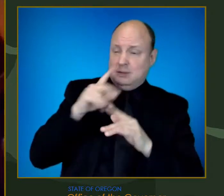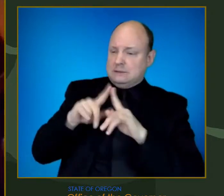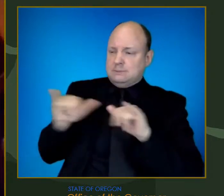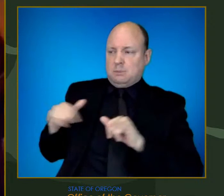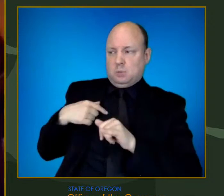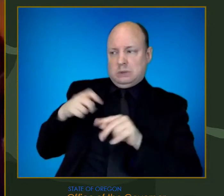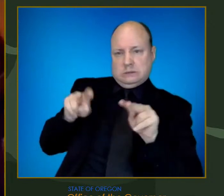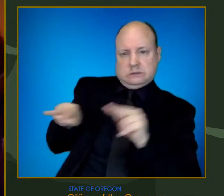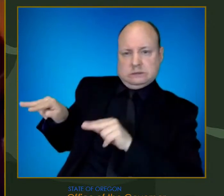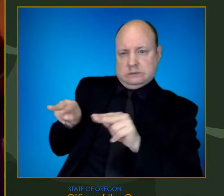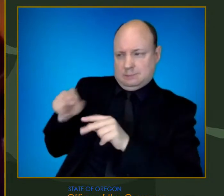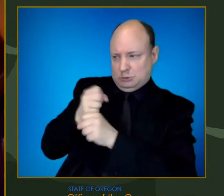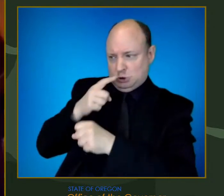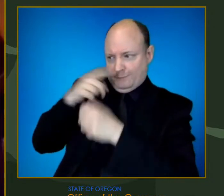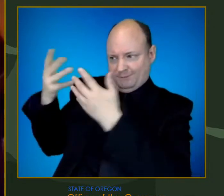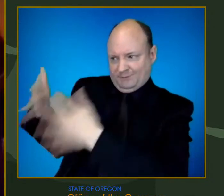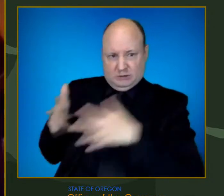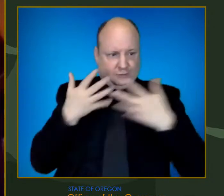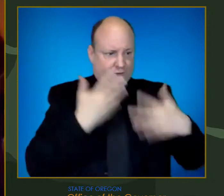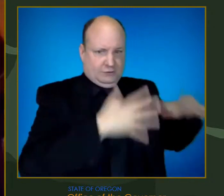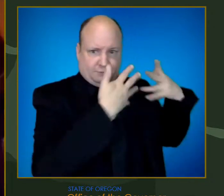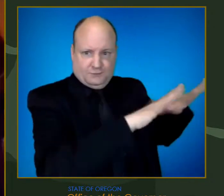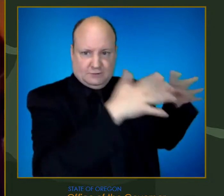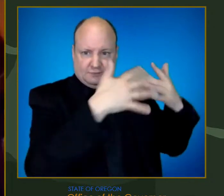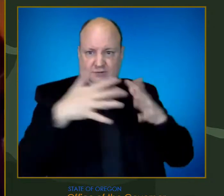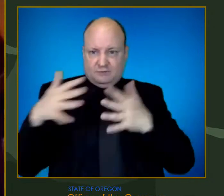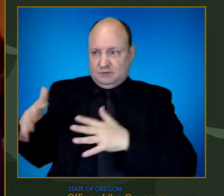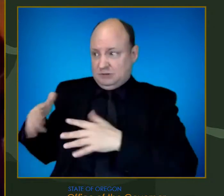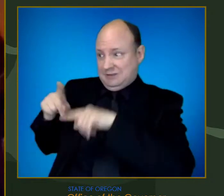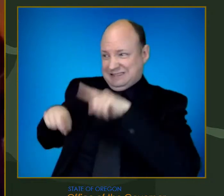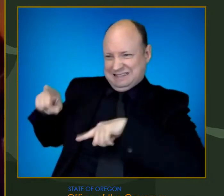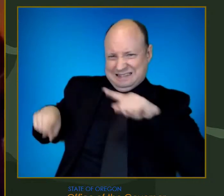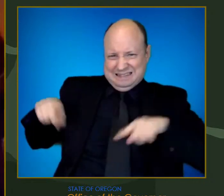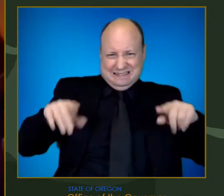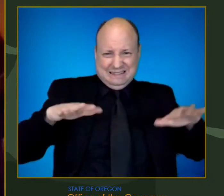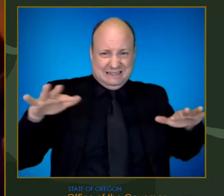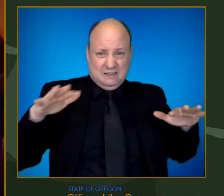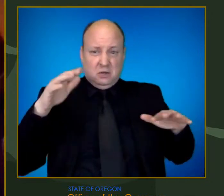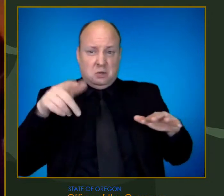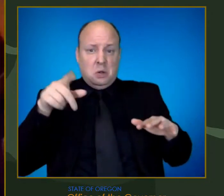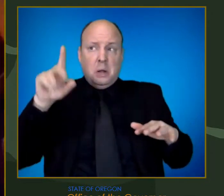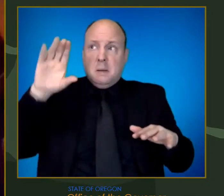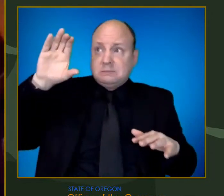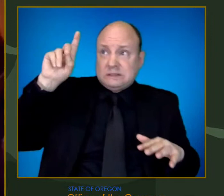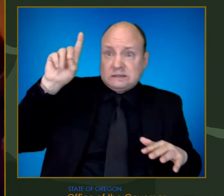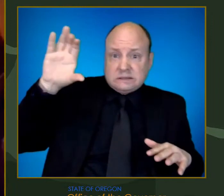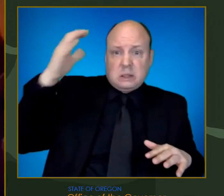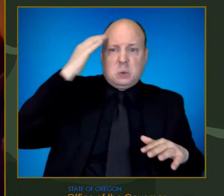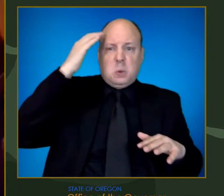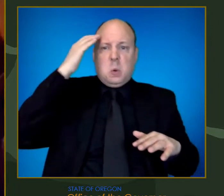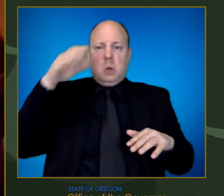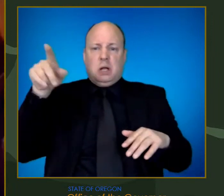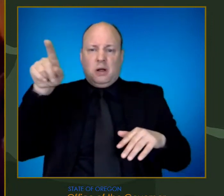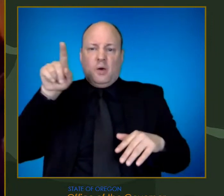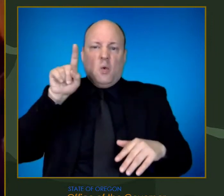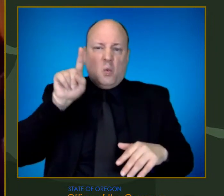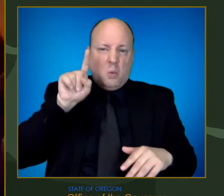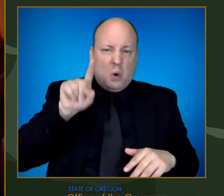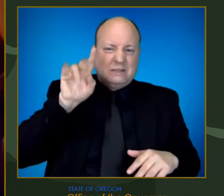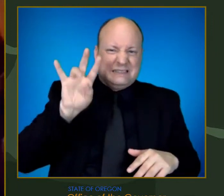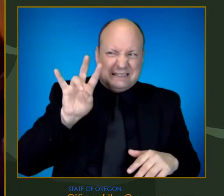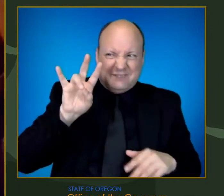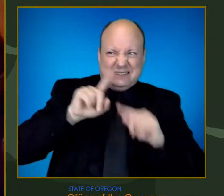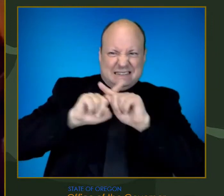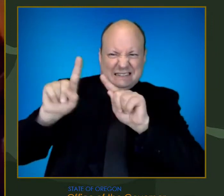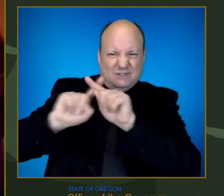variants. According to the CDC, the B.1.1.7 variant, which is rising rapidly in Oregon, is now the dominant strain